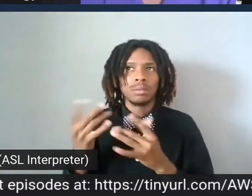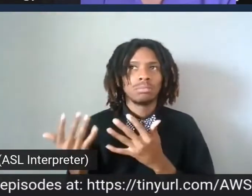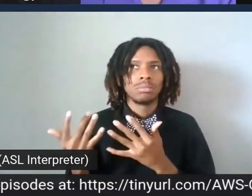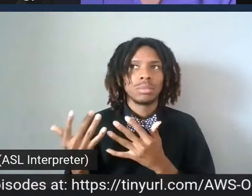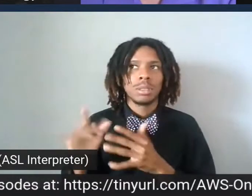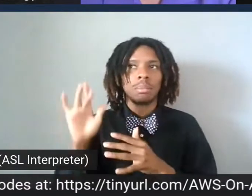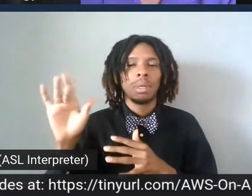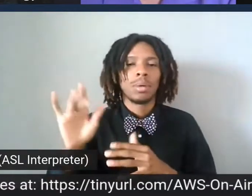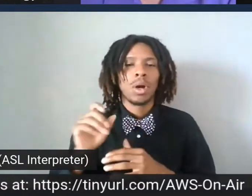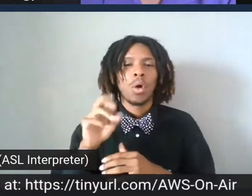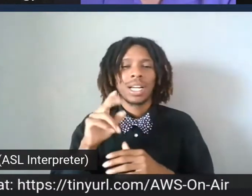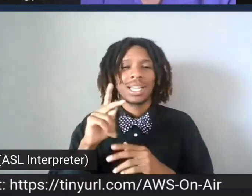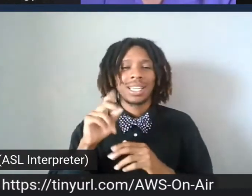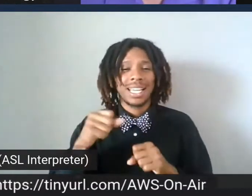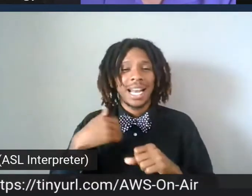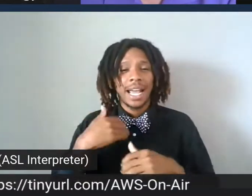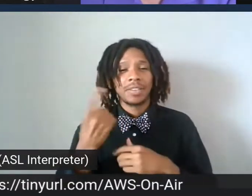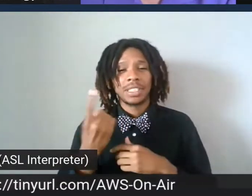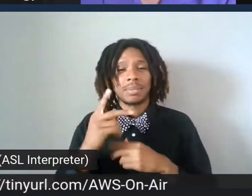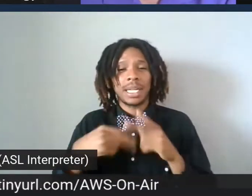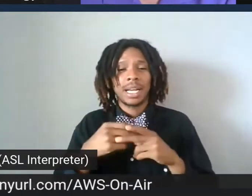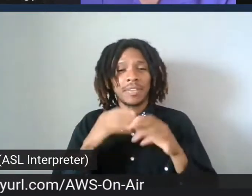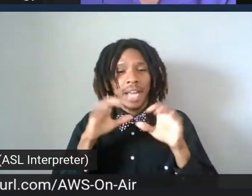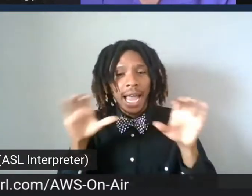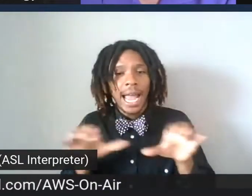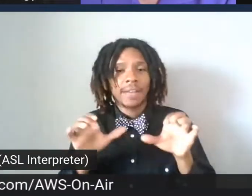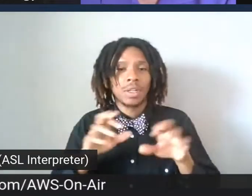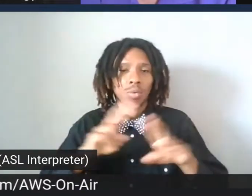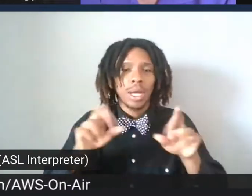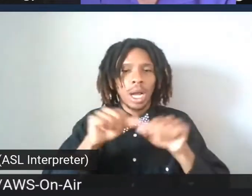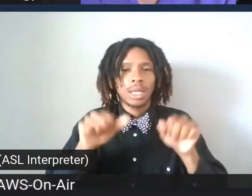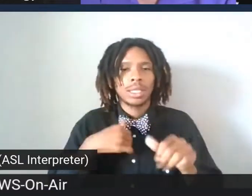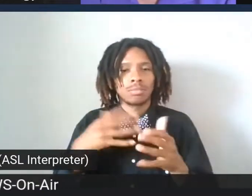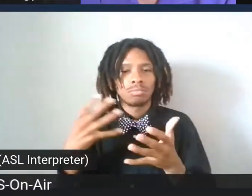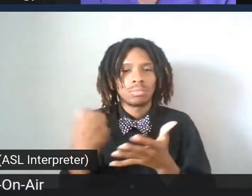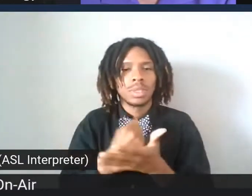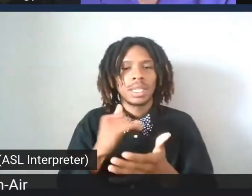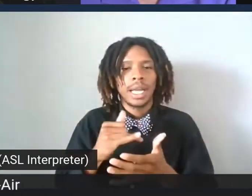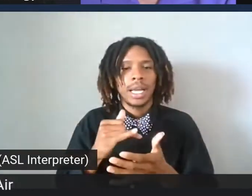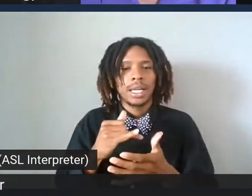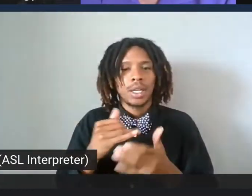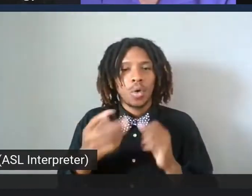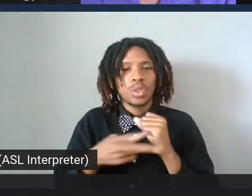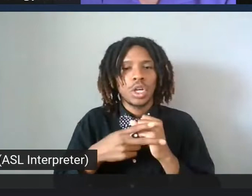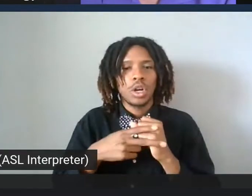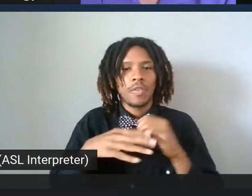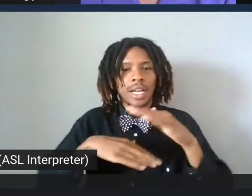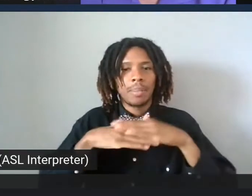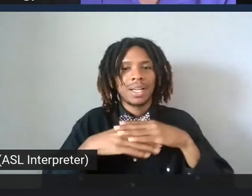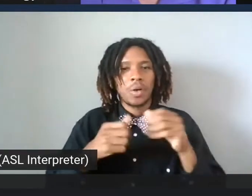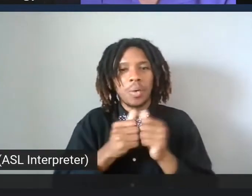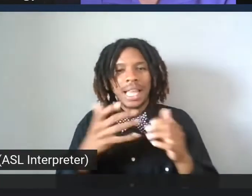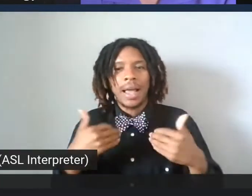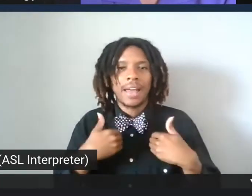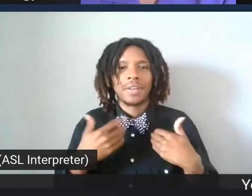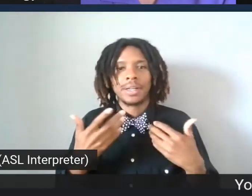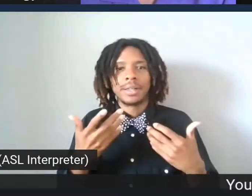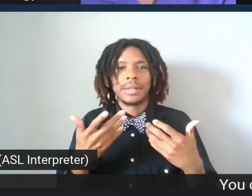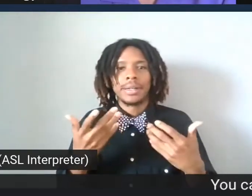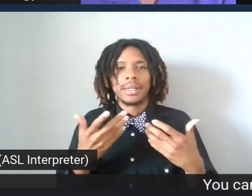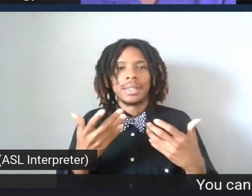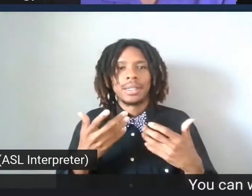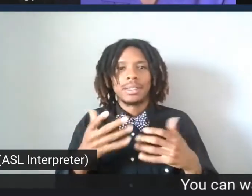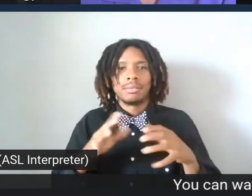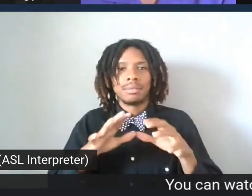have some sort of active architecture so that I can take advantage of that reserve capacity without having an